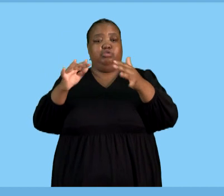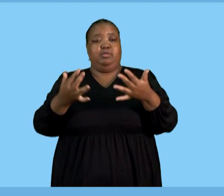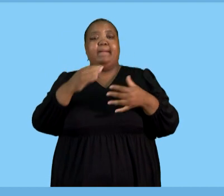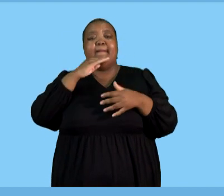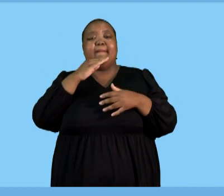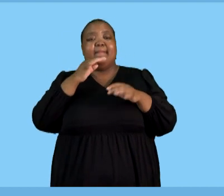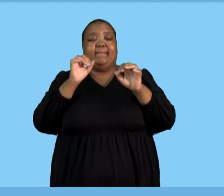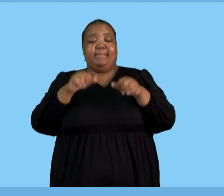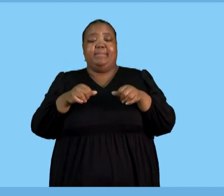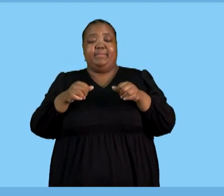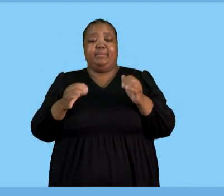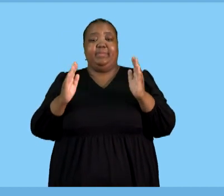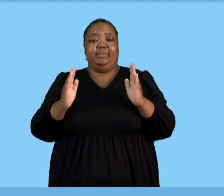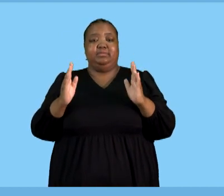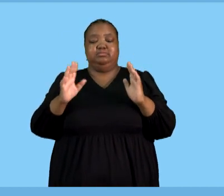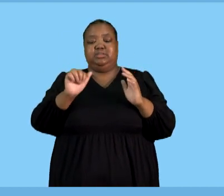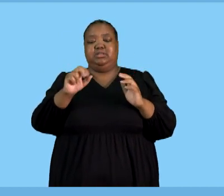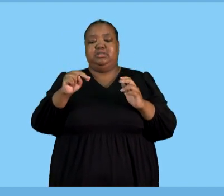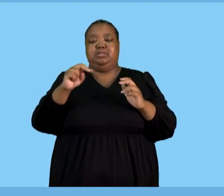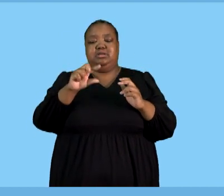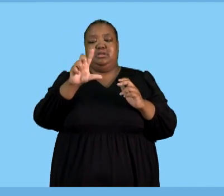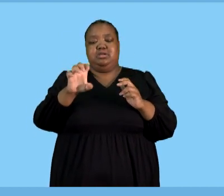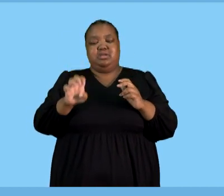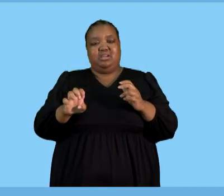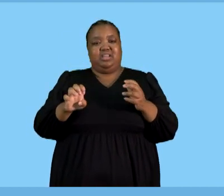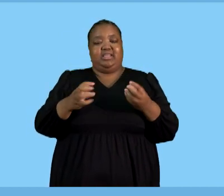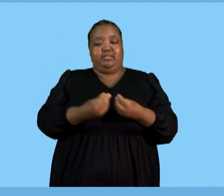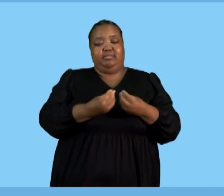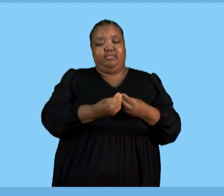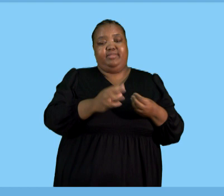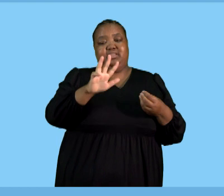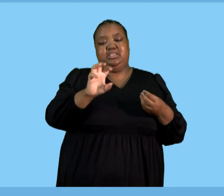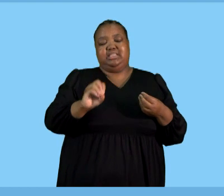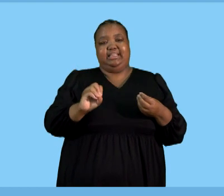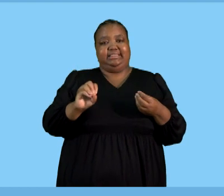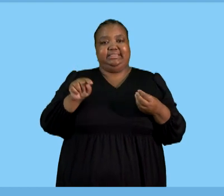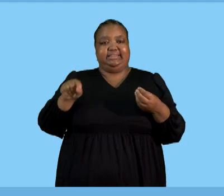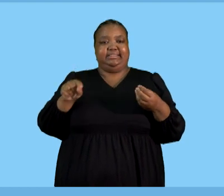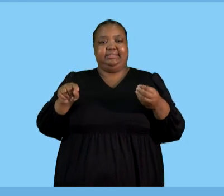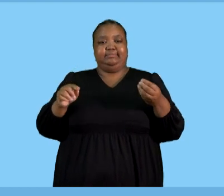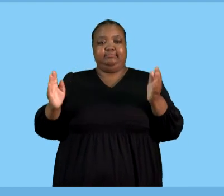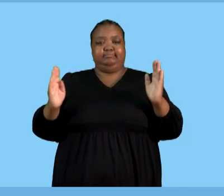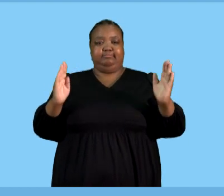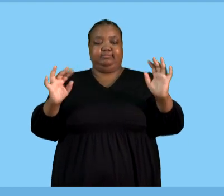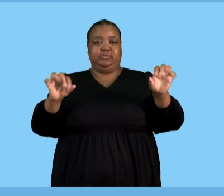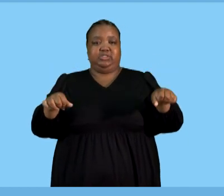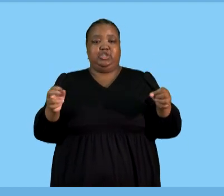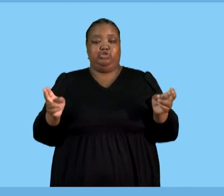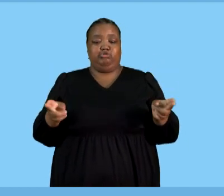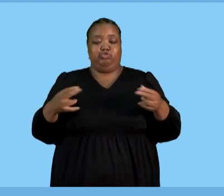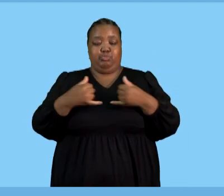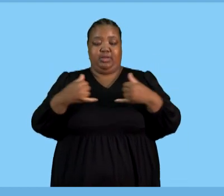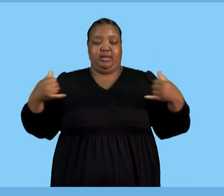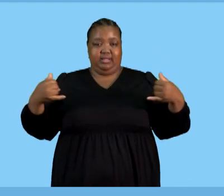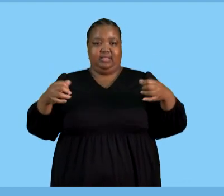to the surface, meaning that there's going to be an angle of 90 degrees between the surface and that particular line being the normal. Now,